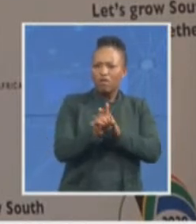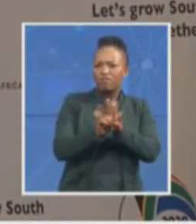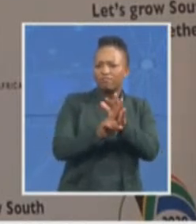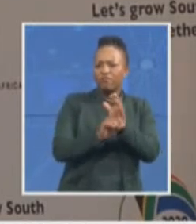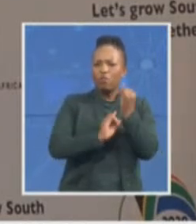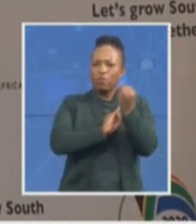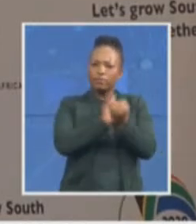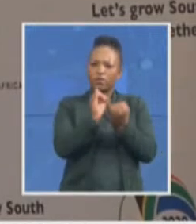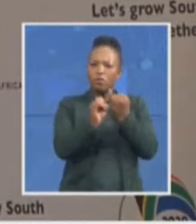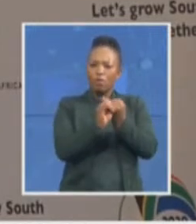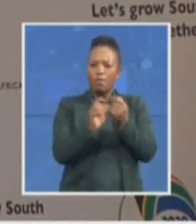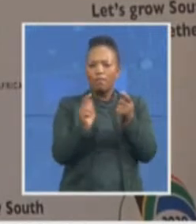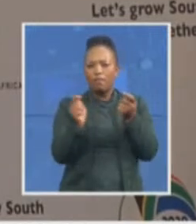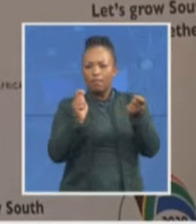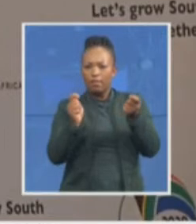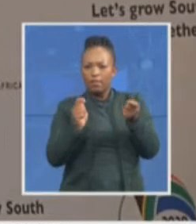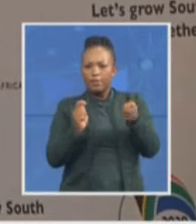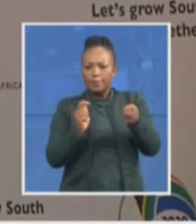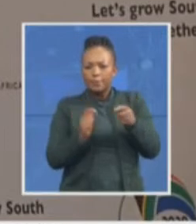therefore,